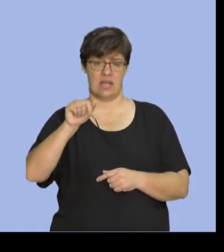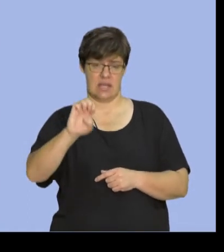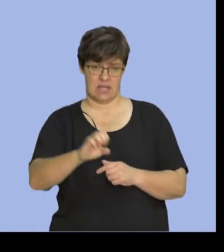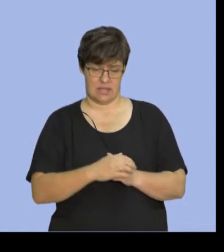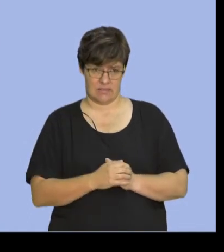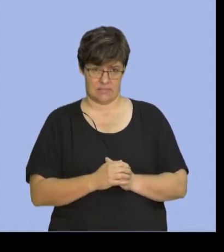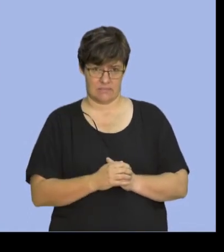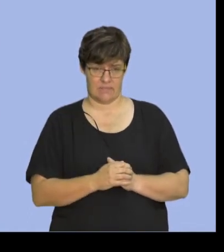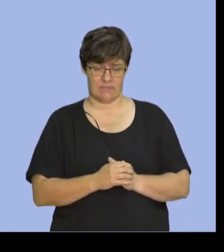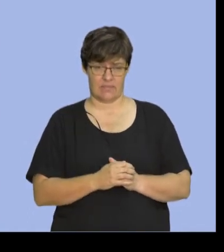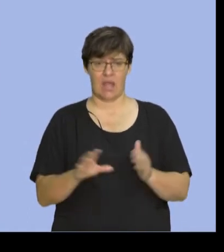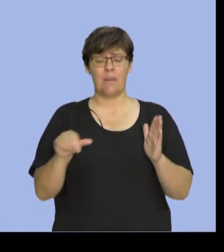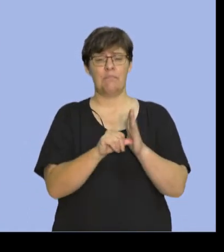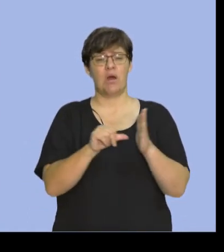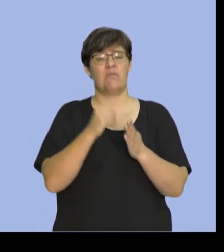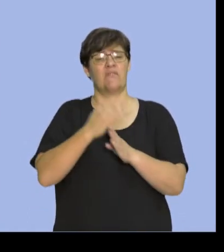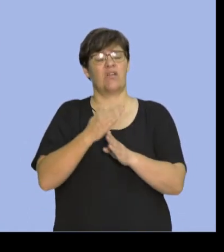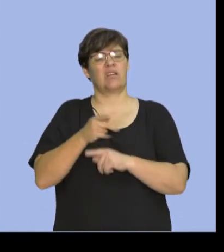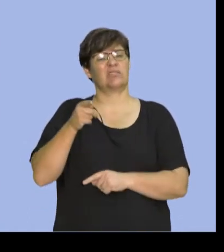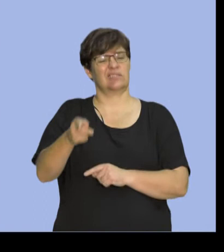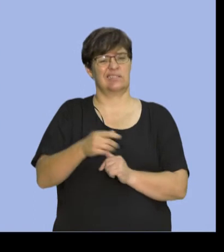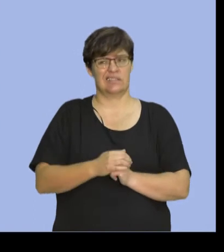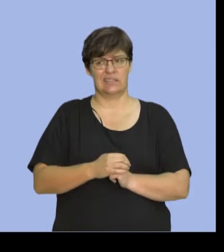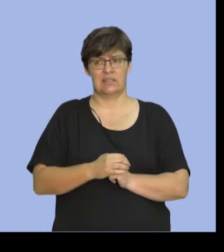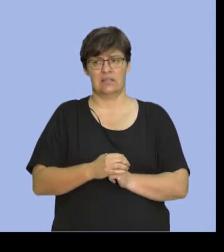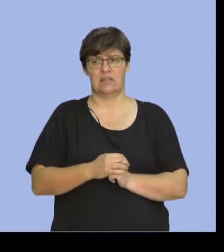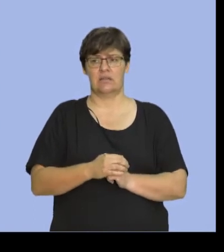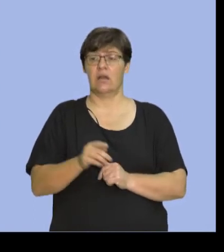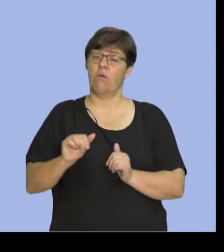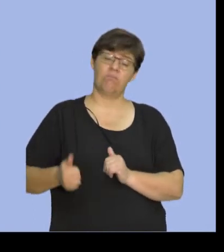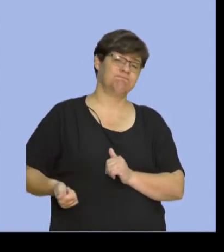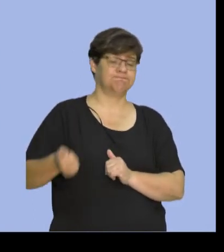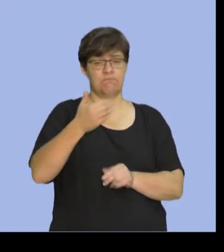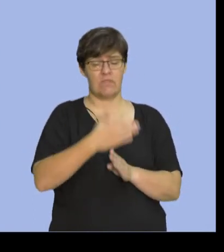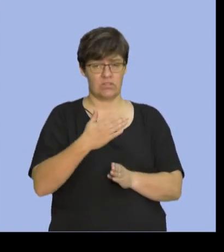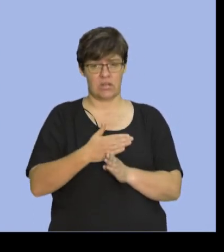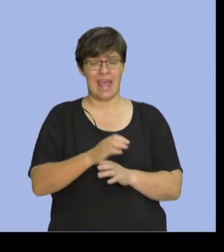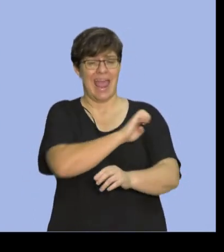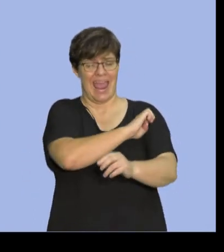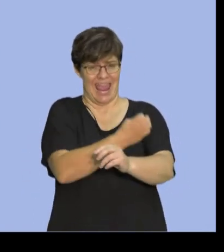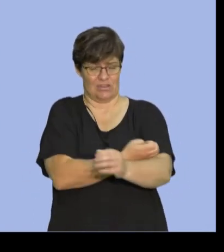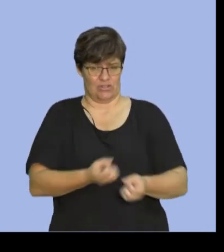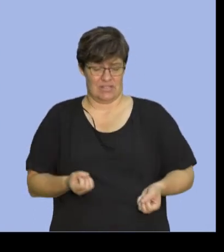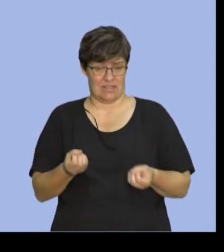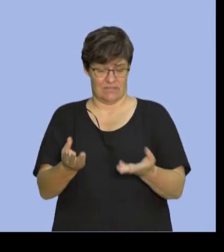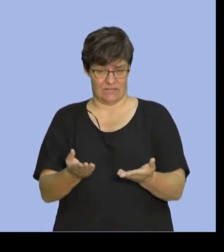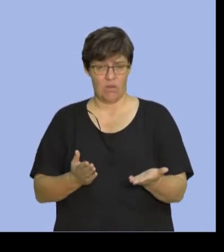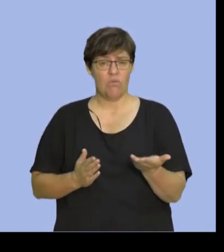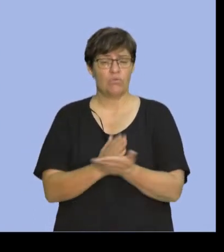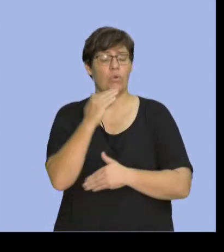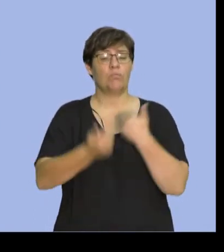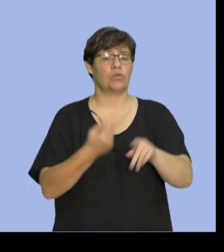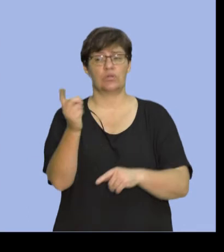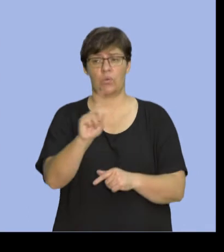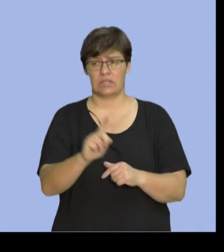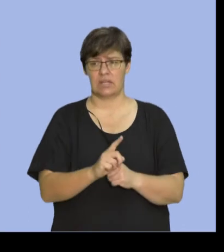Let's look at the primary function of the mitochondria. Its primary function is to generate energy, and that is through a process called